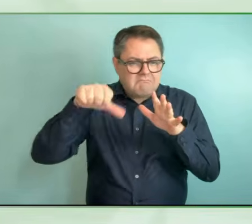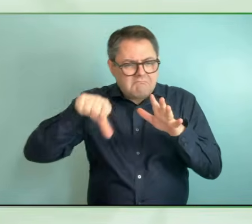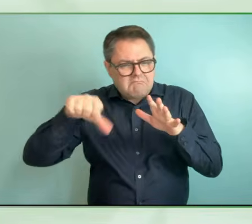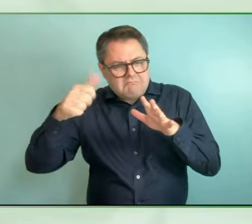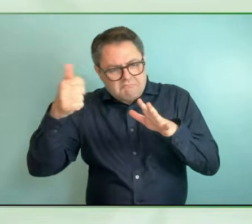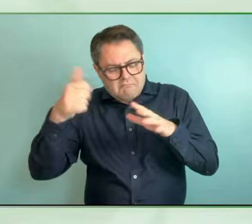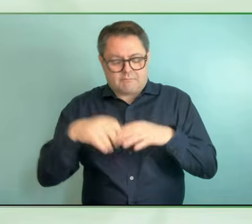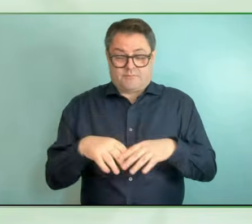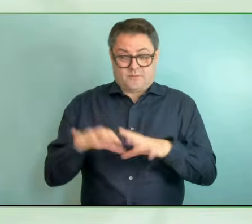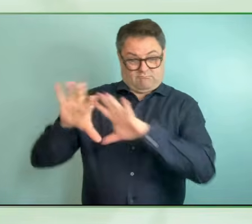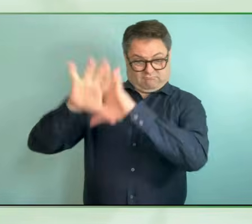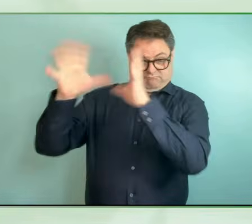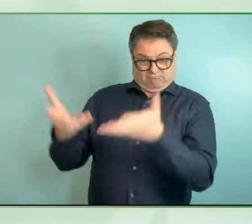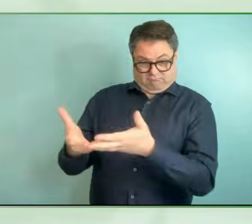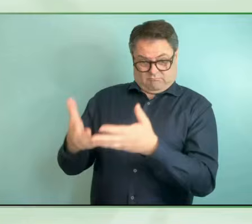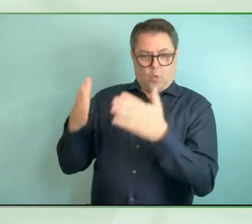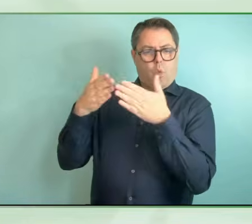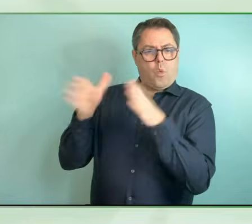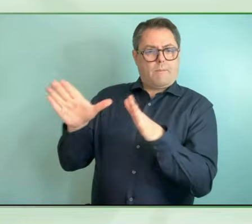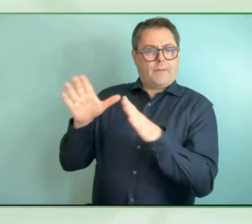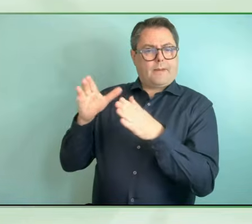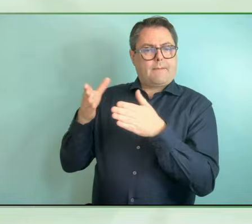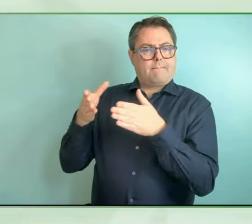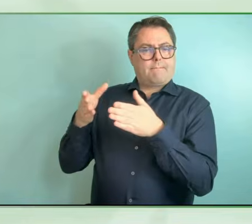there and